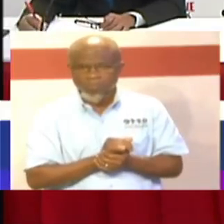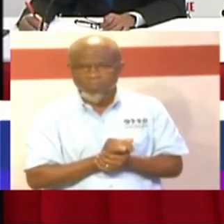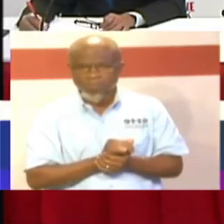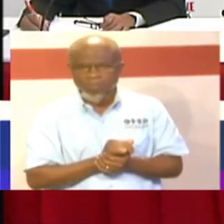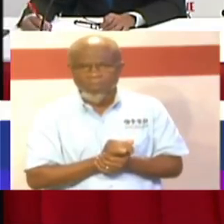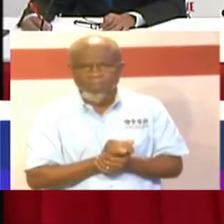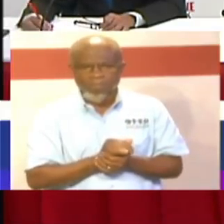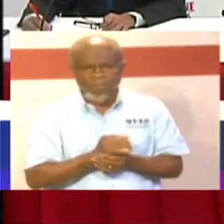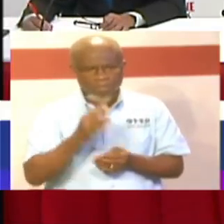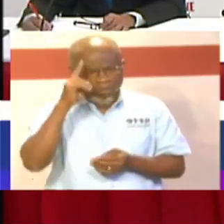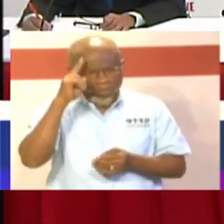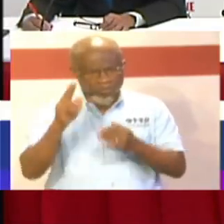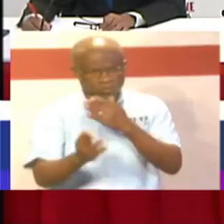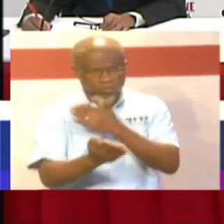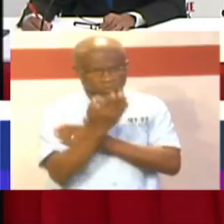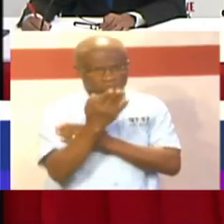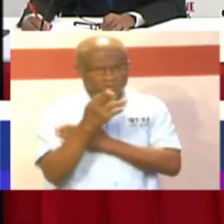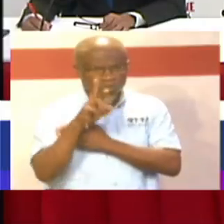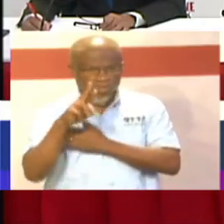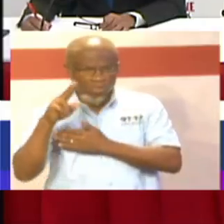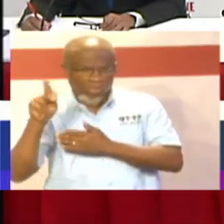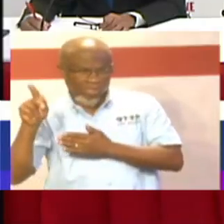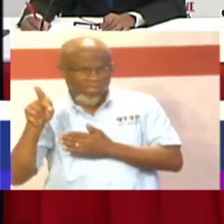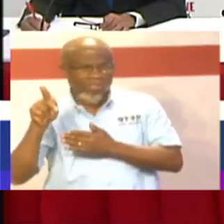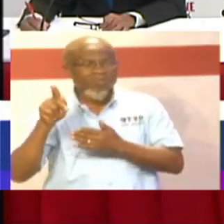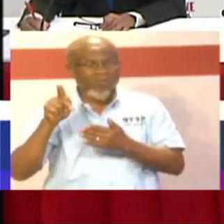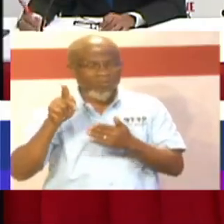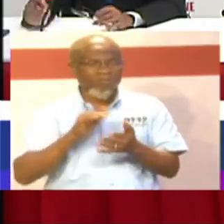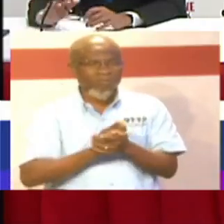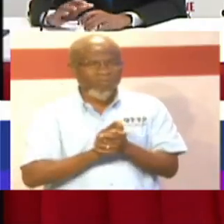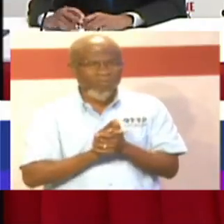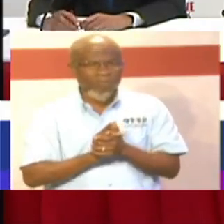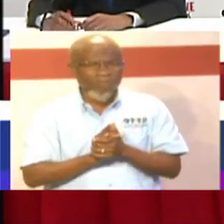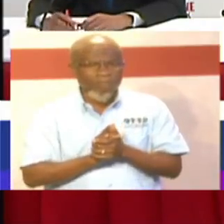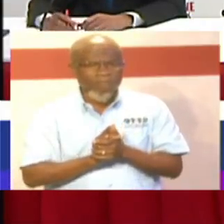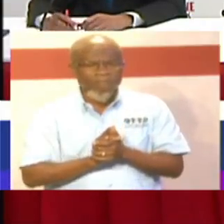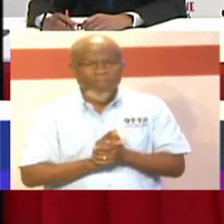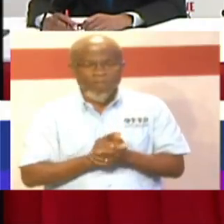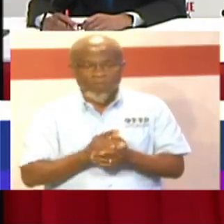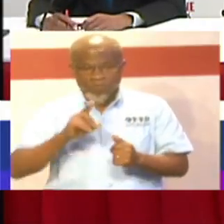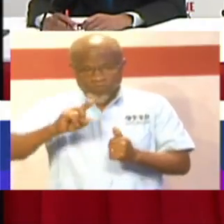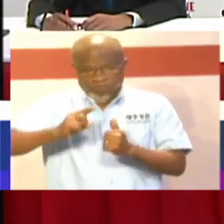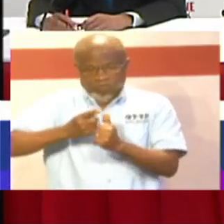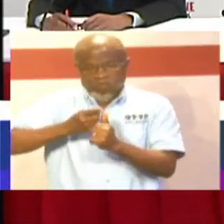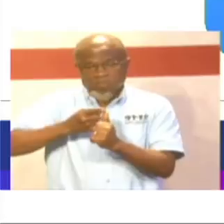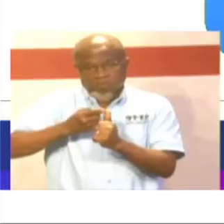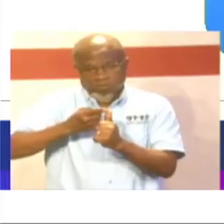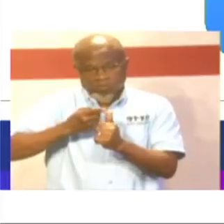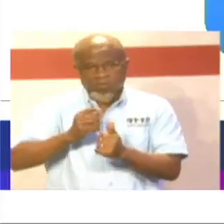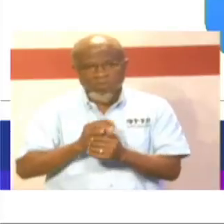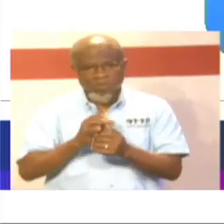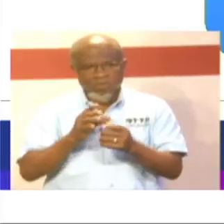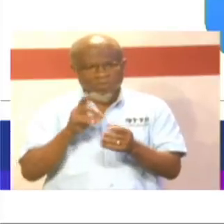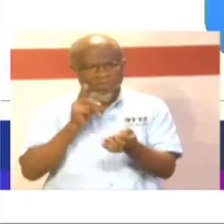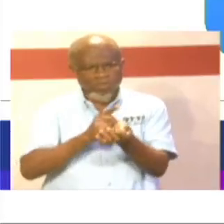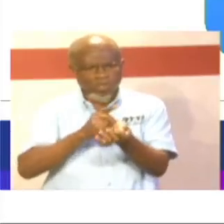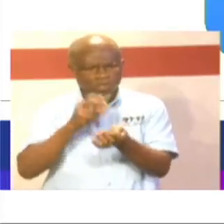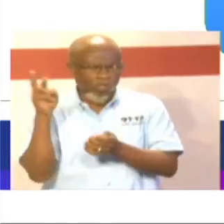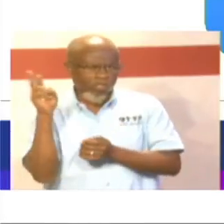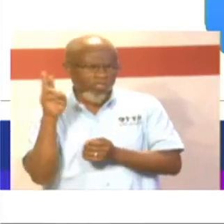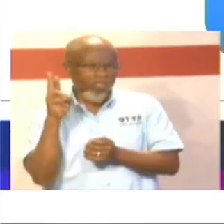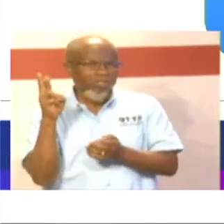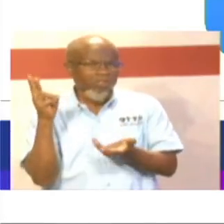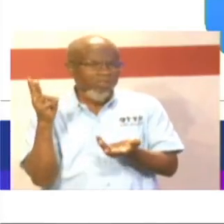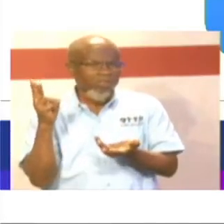Hi, morning everyone. Rashad Khan here from Guardian Media Limited. Okay, so my first question is to Dr. Abdul Richards.